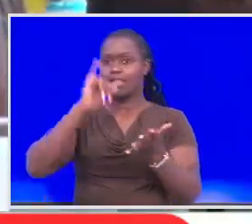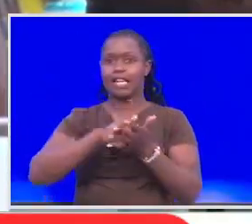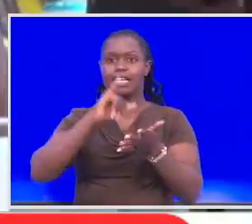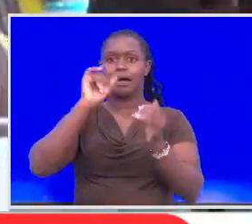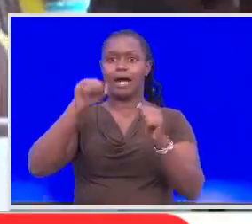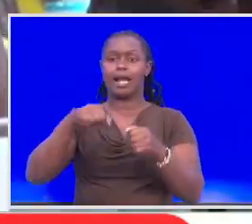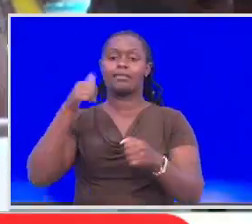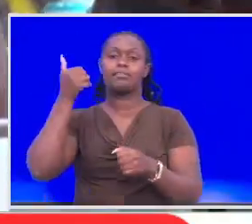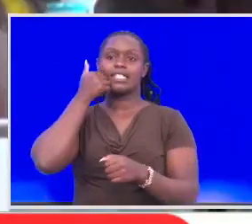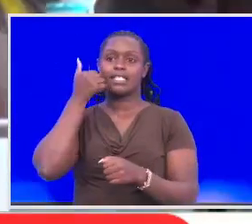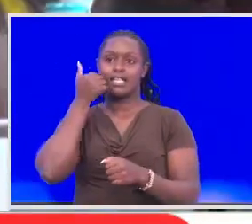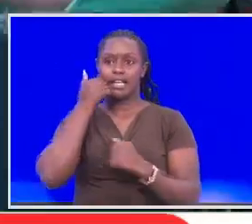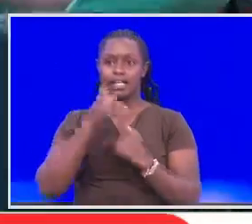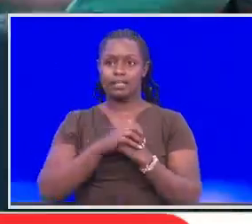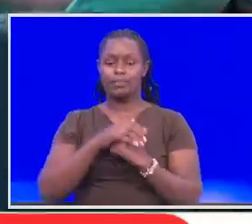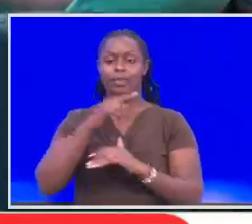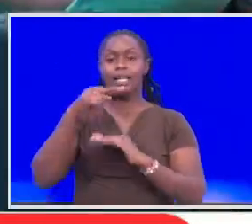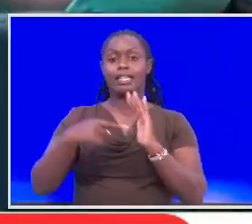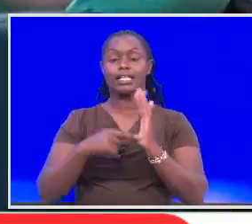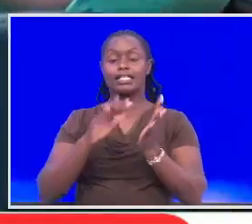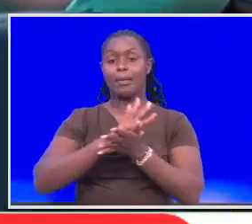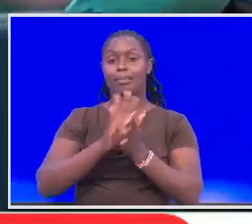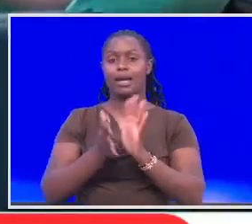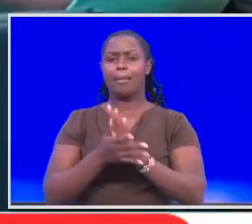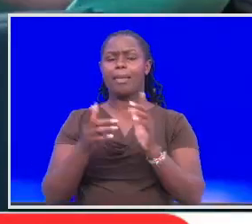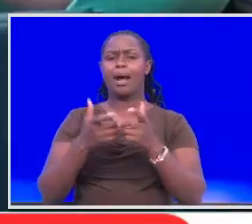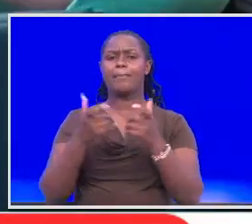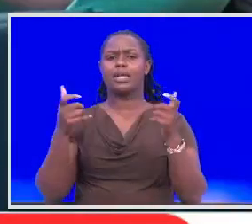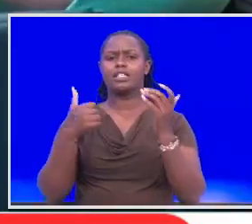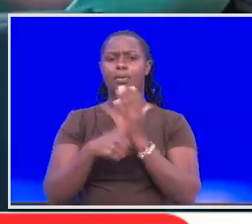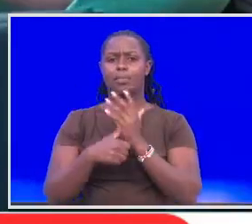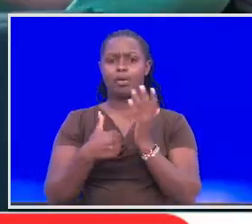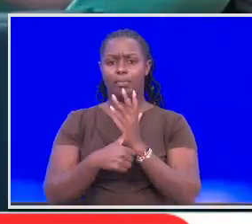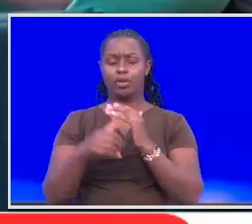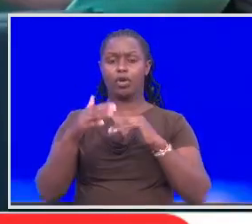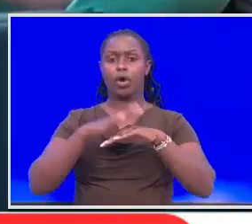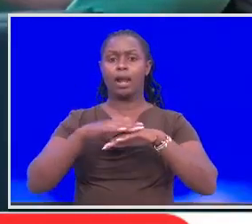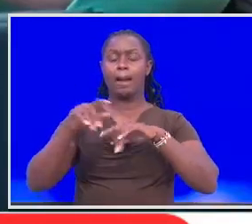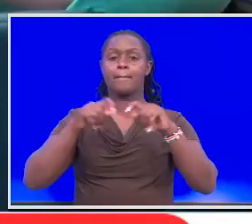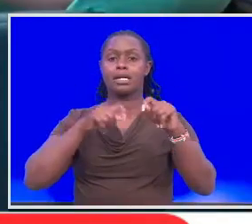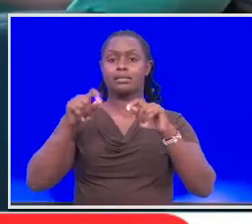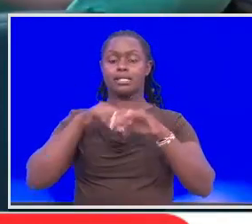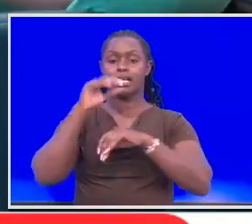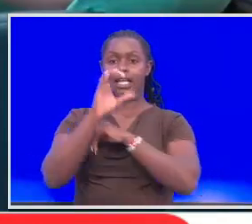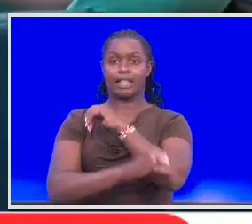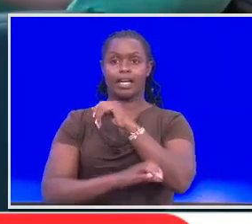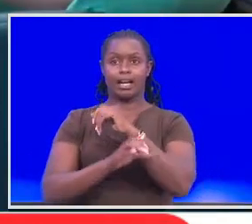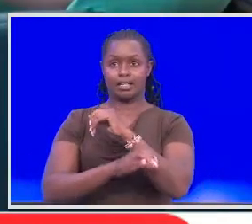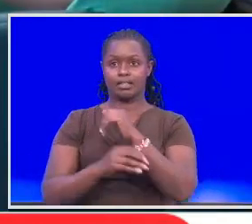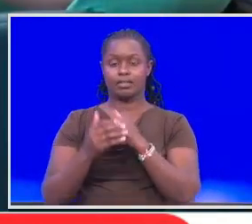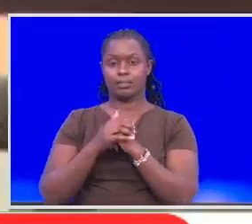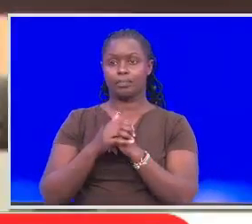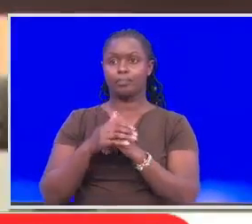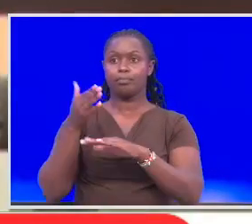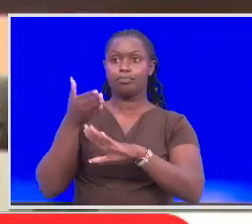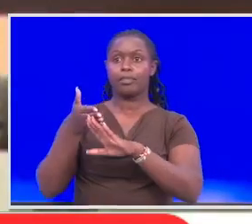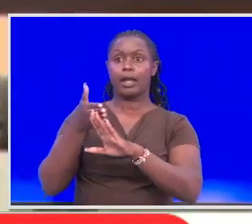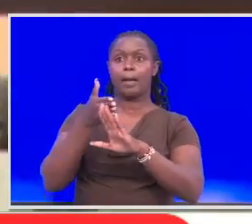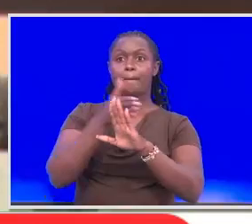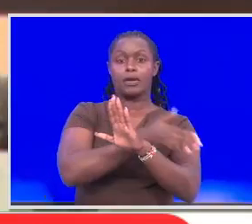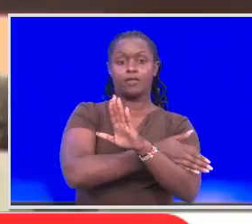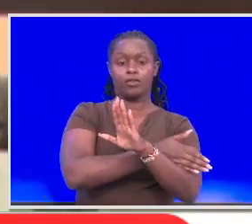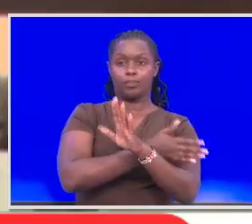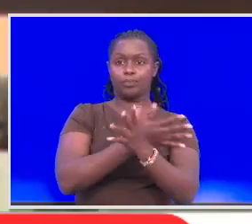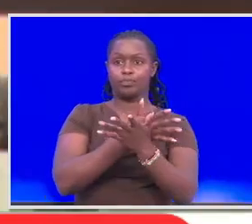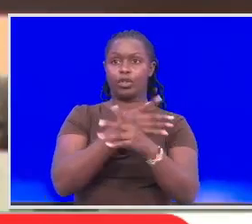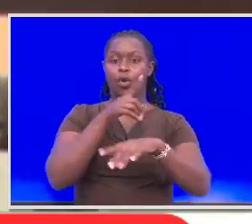space, stigma remains the biggest hindrance to mental illness treatment and management in the country. Before, first when you want to